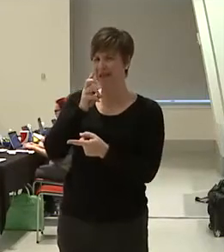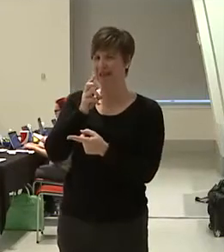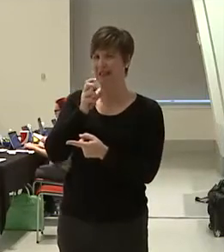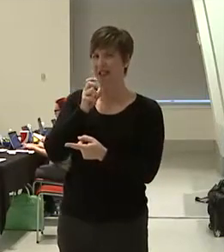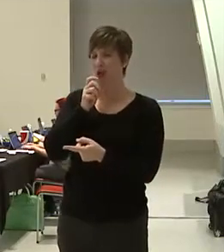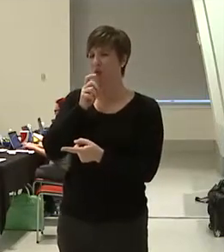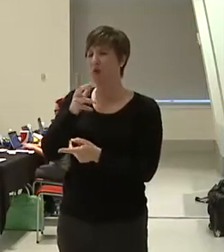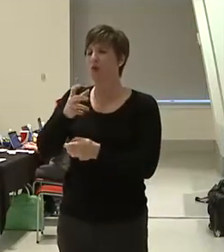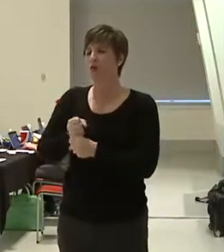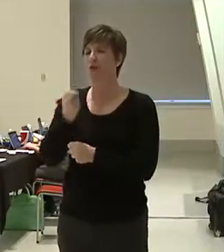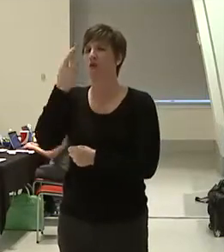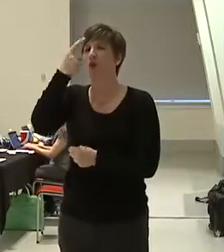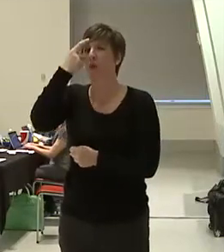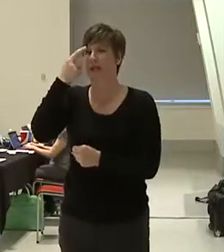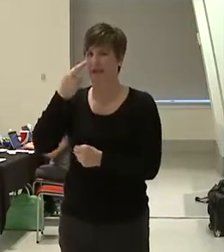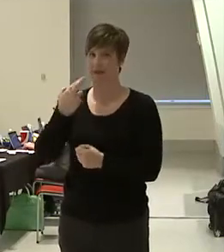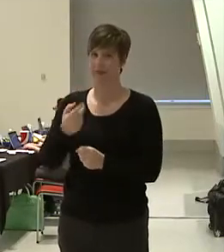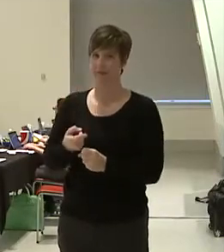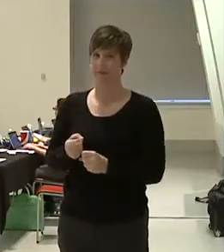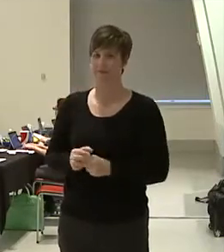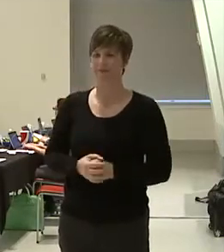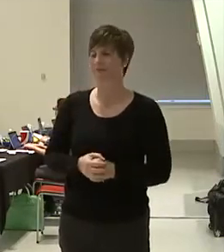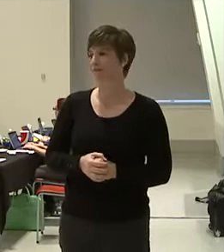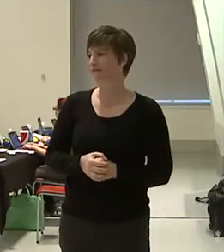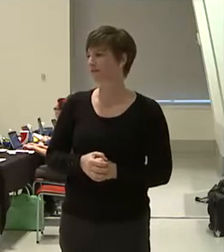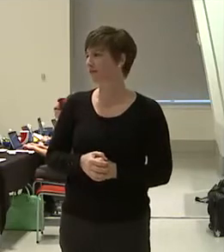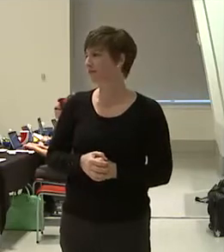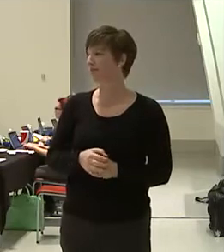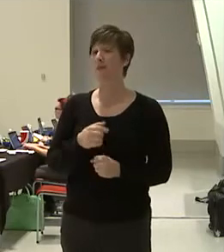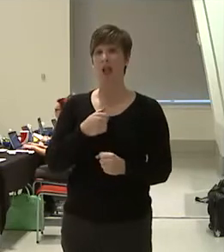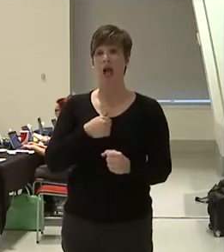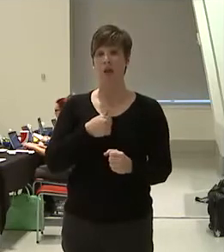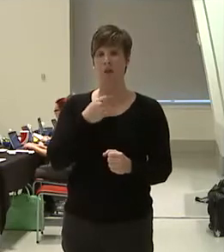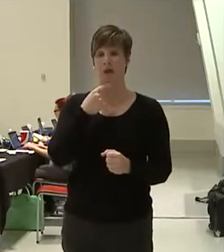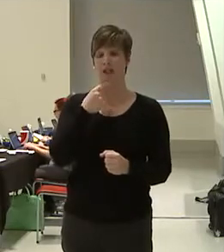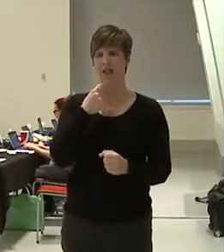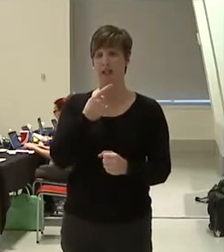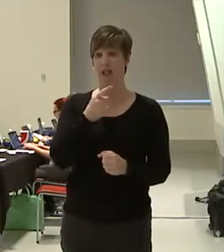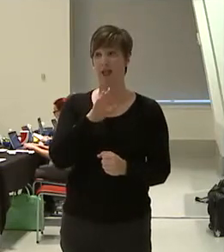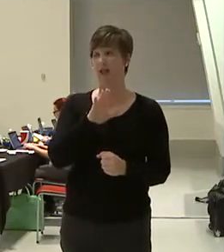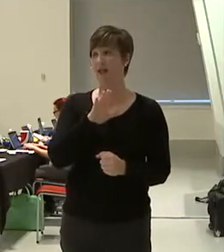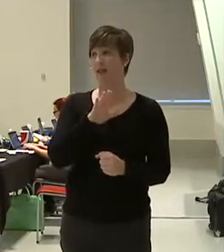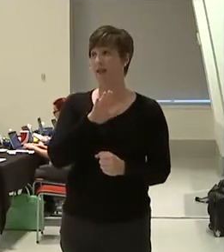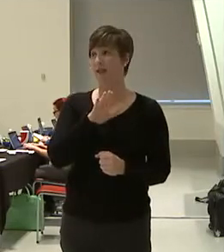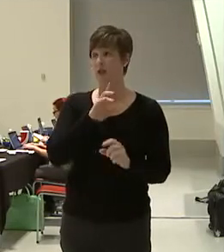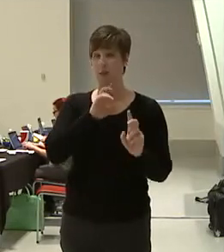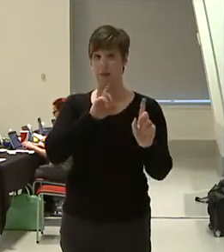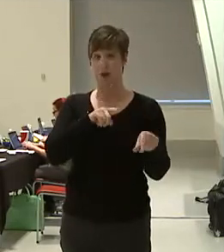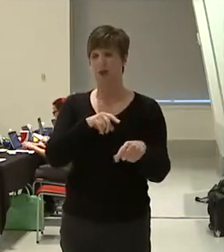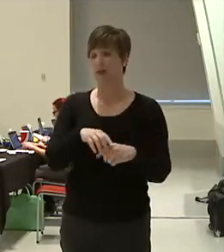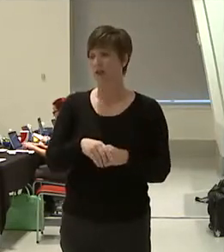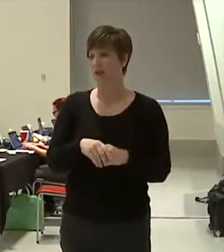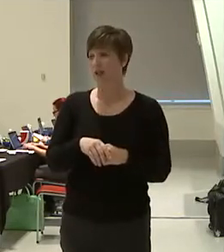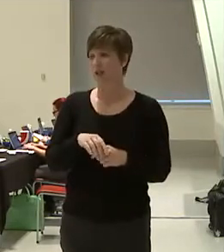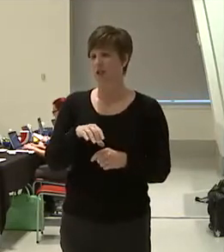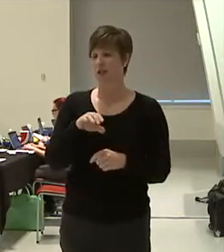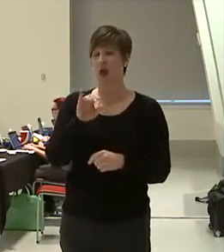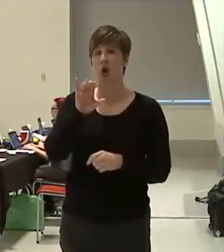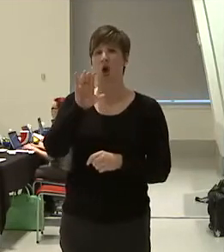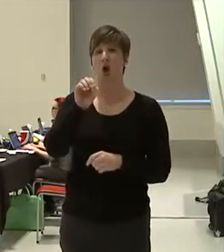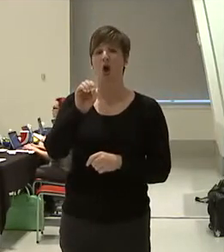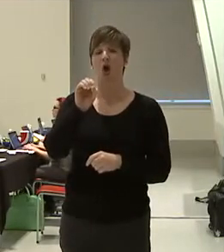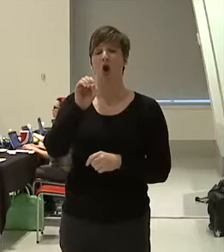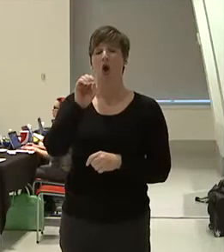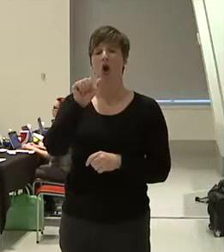for cause. Let me just quickly respond to your first piece. Oakland, for example,